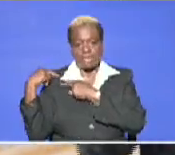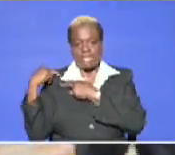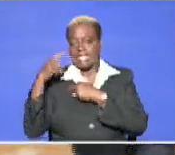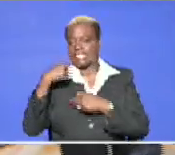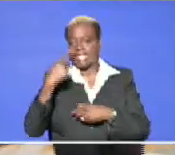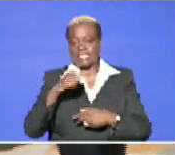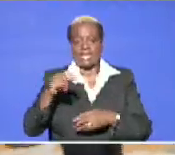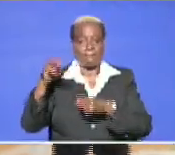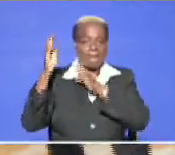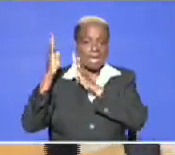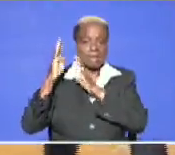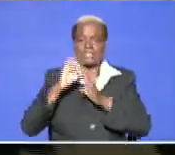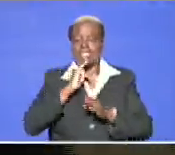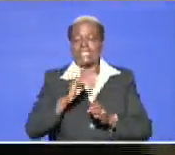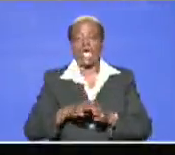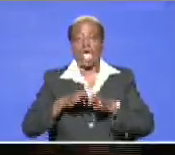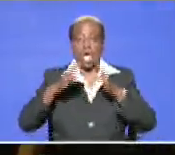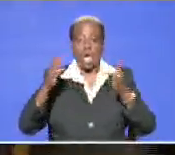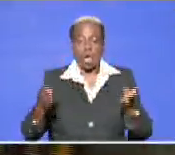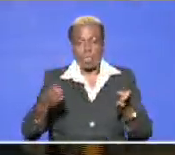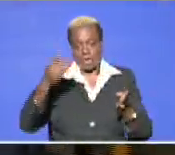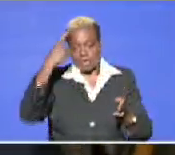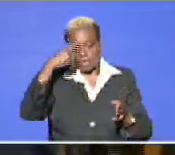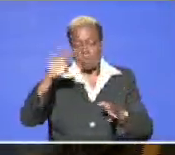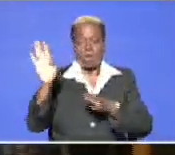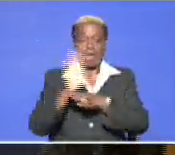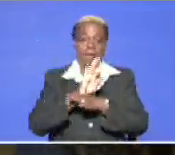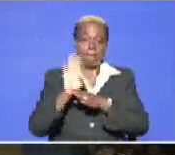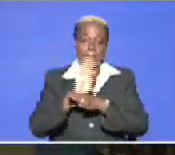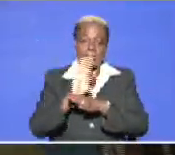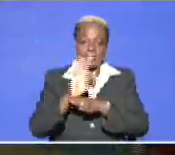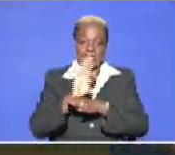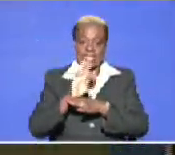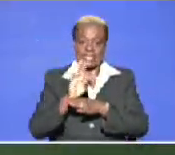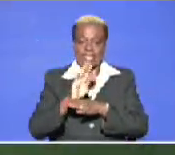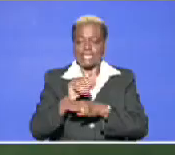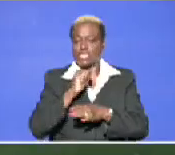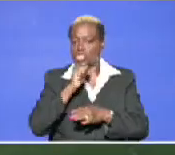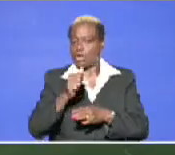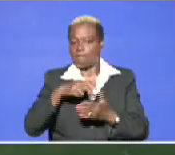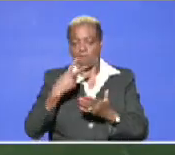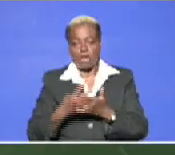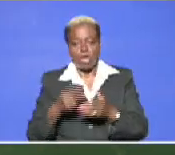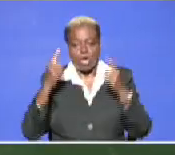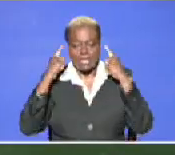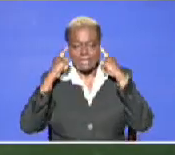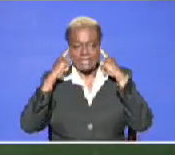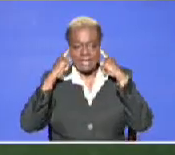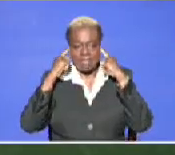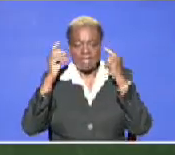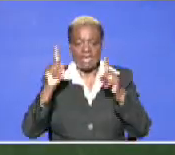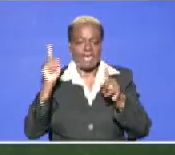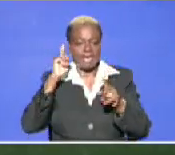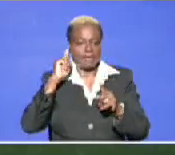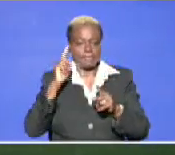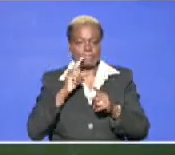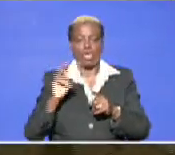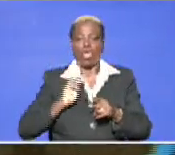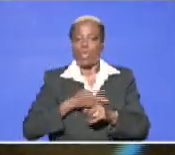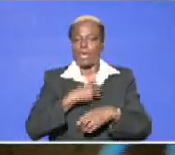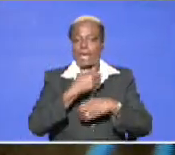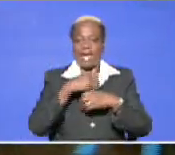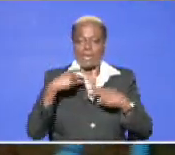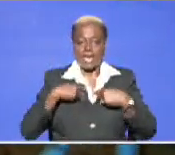open for business after the aftermath of Dorian is not falling on deaf ears. I think we're having tremendous success in getting the message out